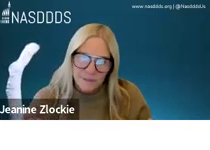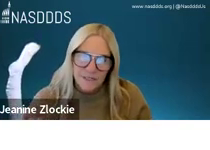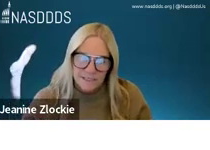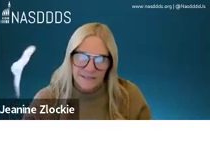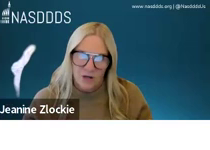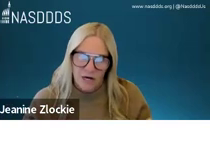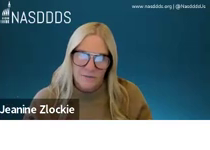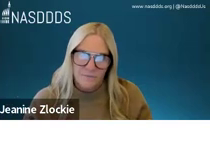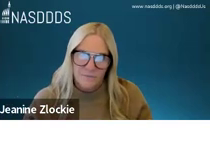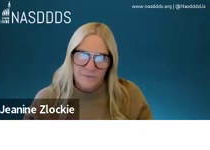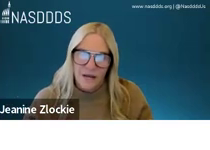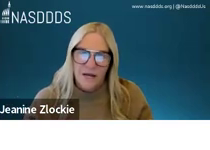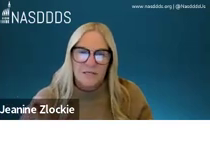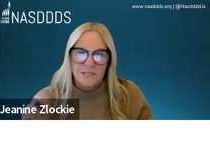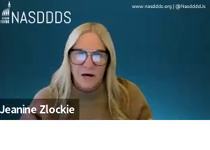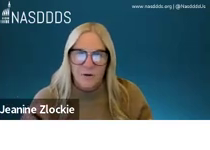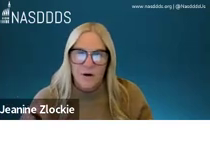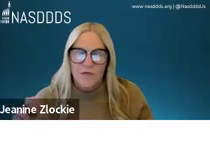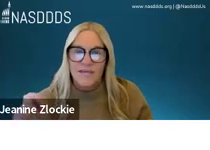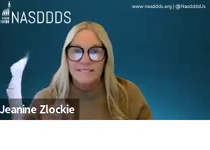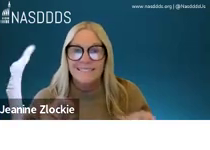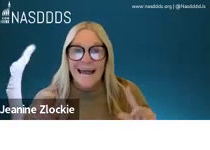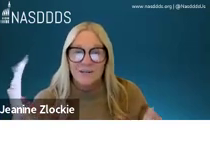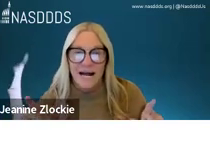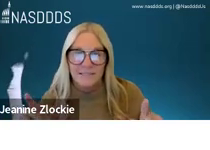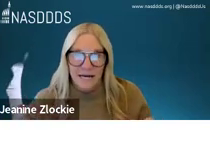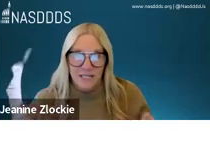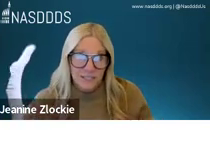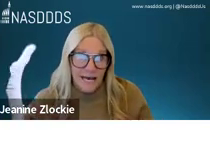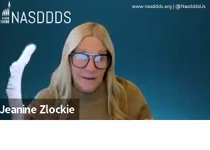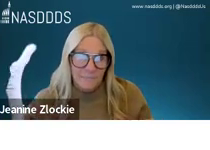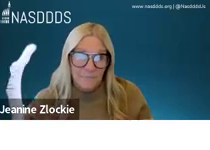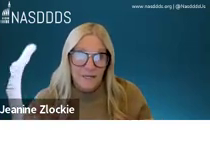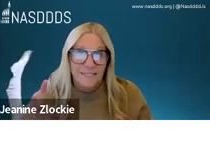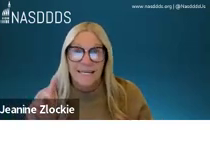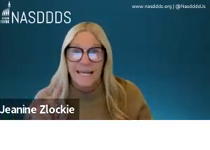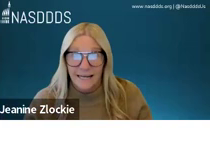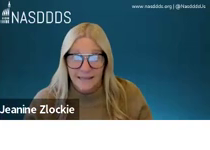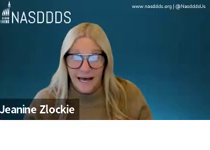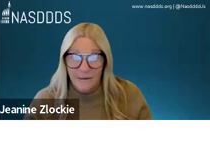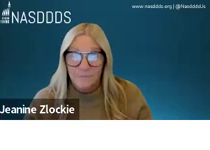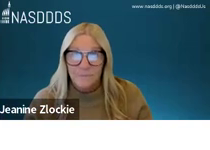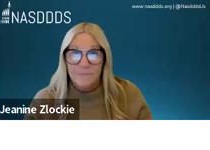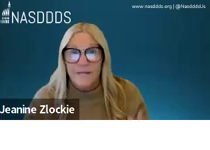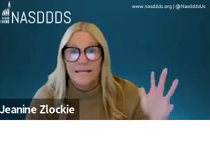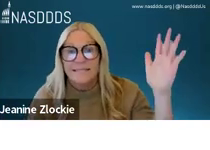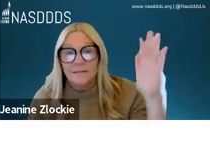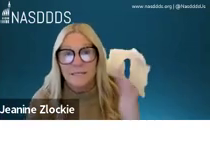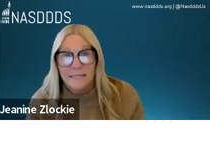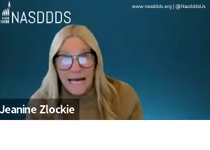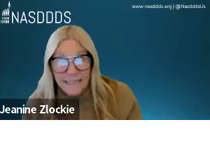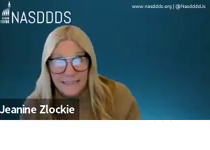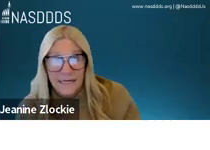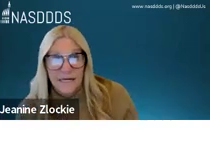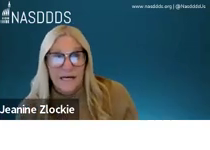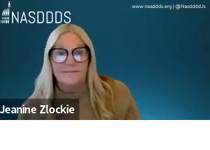people's experiences are. So this standardized measure set is going to get at that, and it's going to